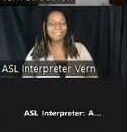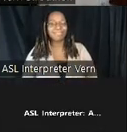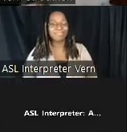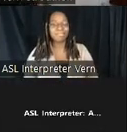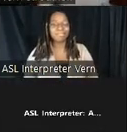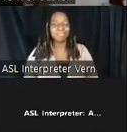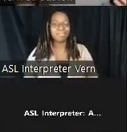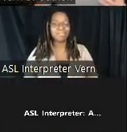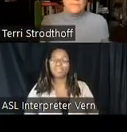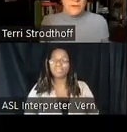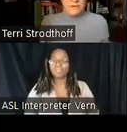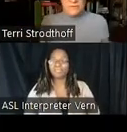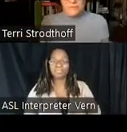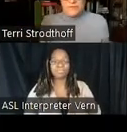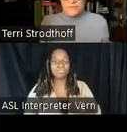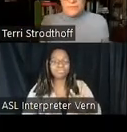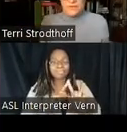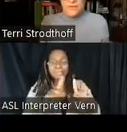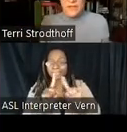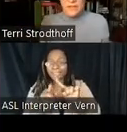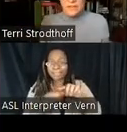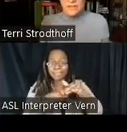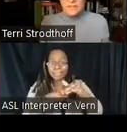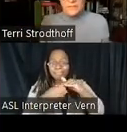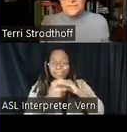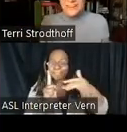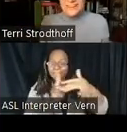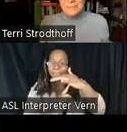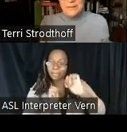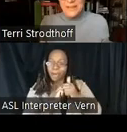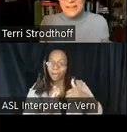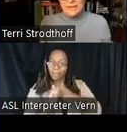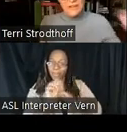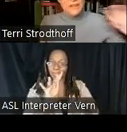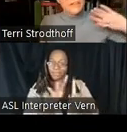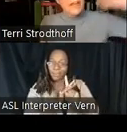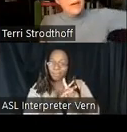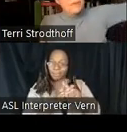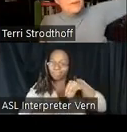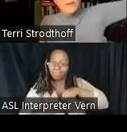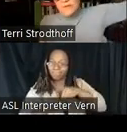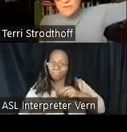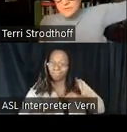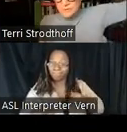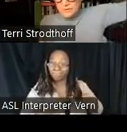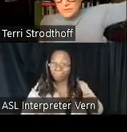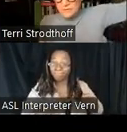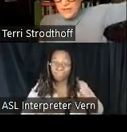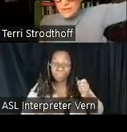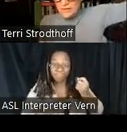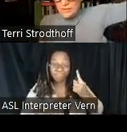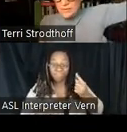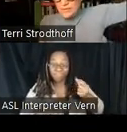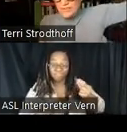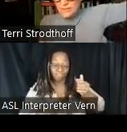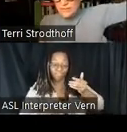seeps into the way that we show up in all the many different manifest ways. And as I said, that means that any pain that's happened in all those generations